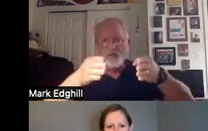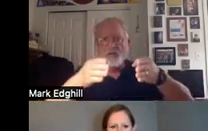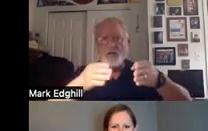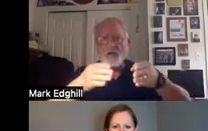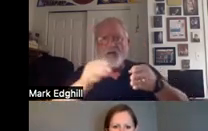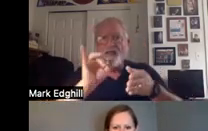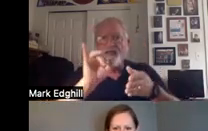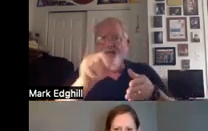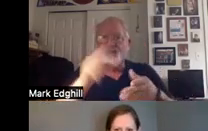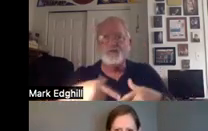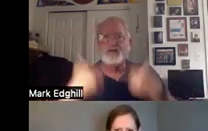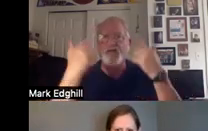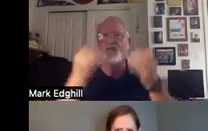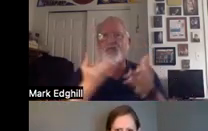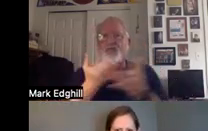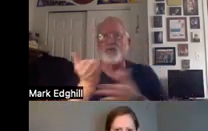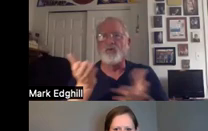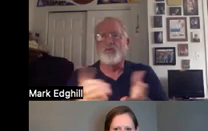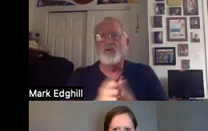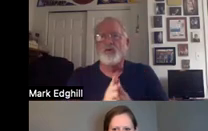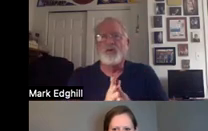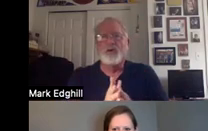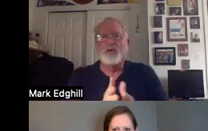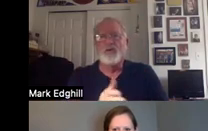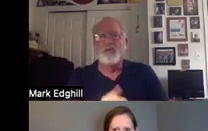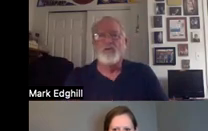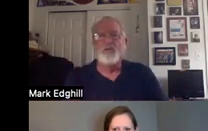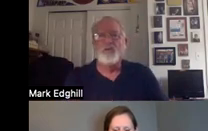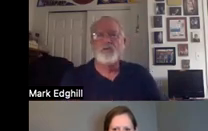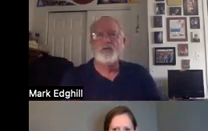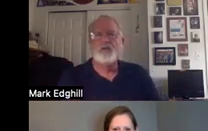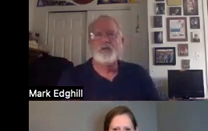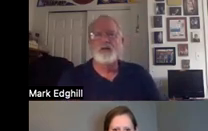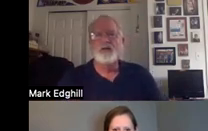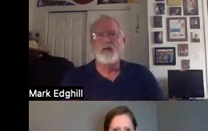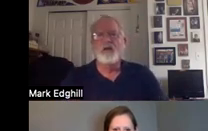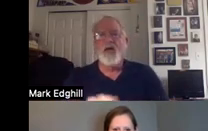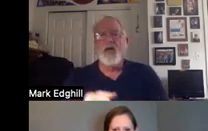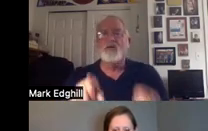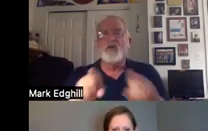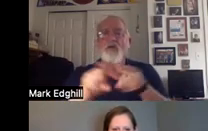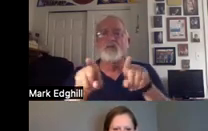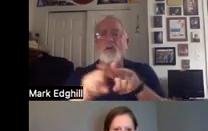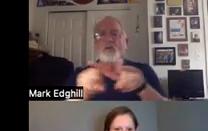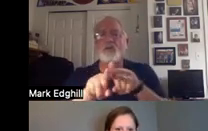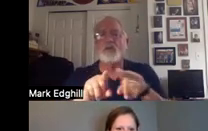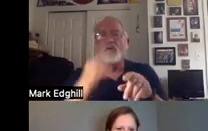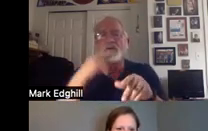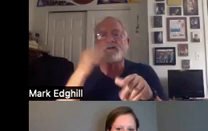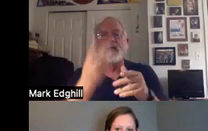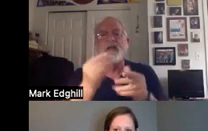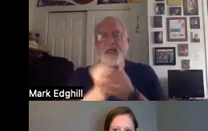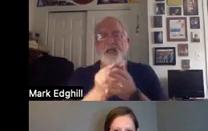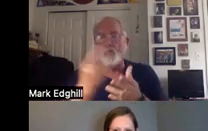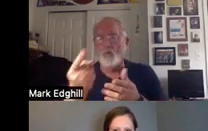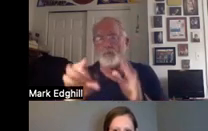they're just pictures that focus on what life is like going through it. You can